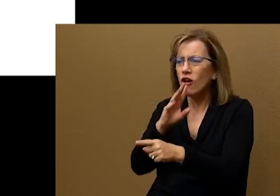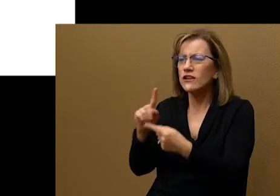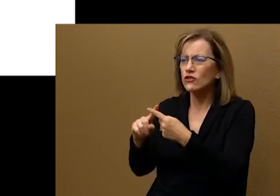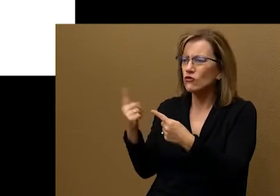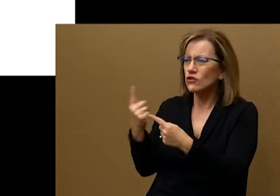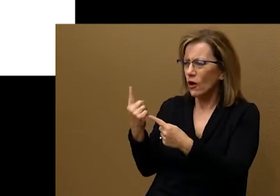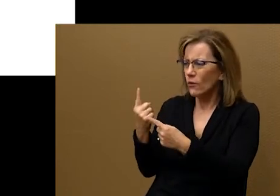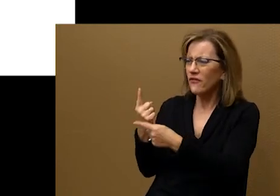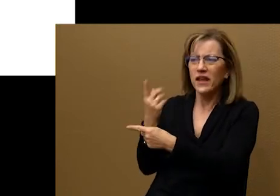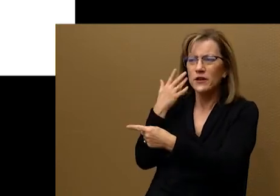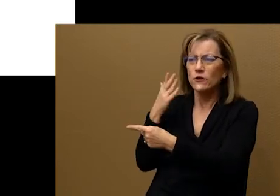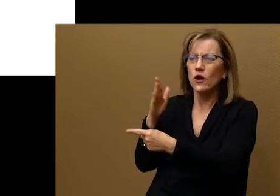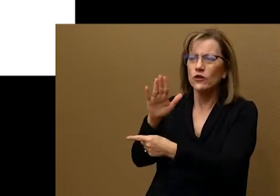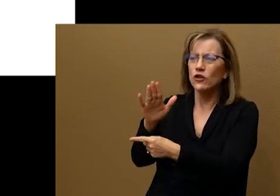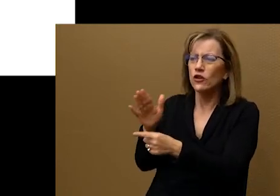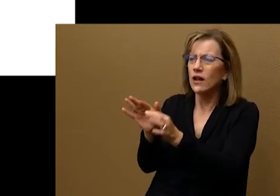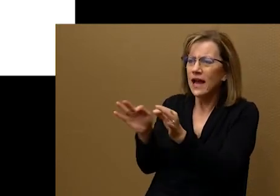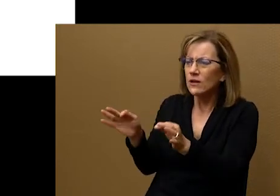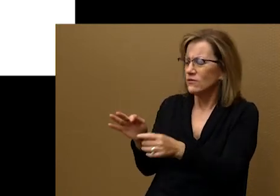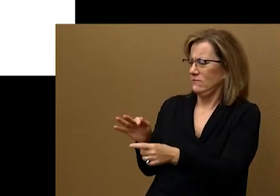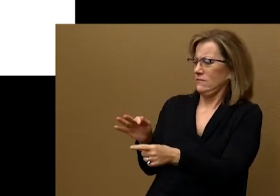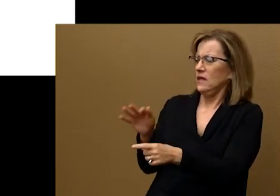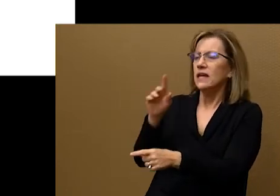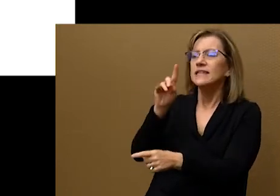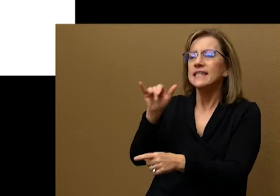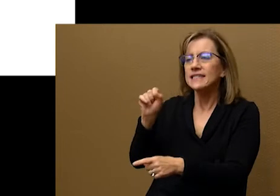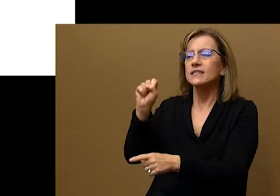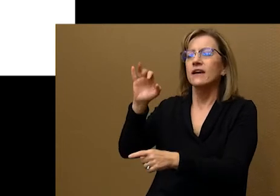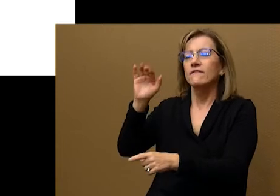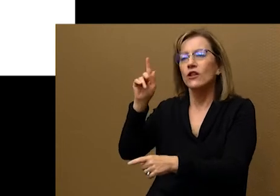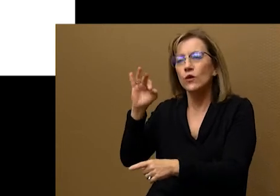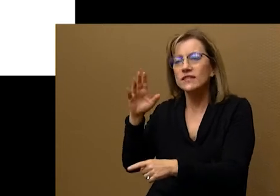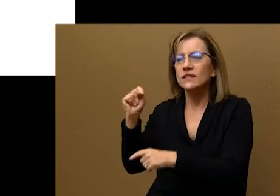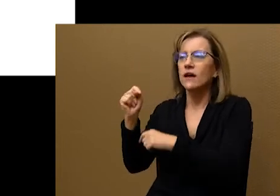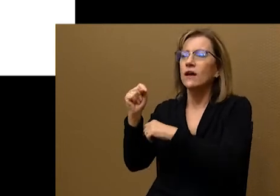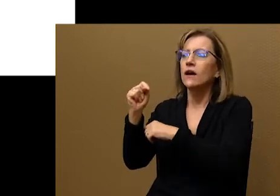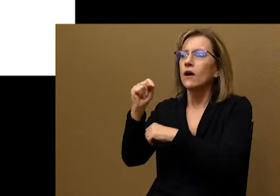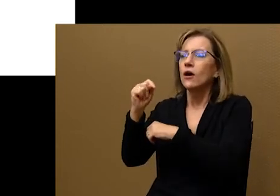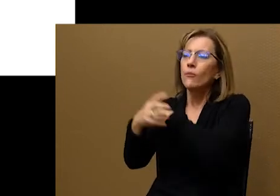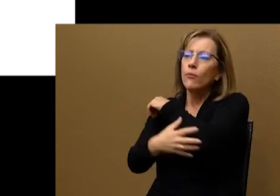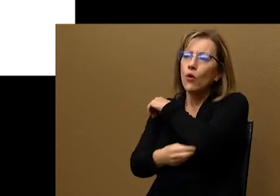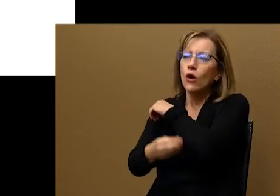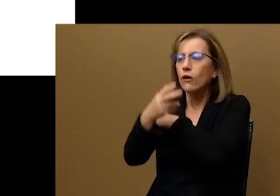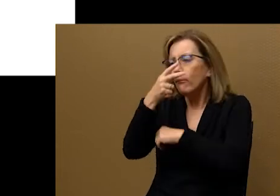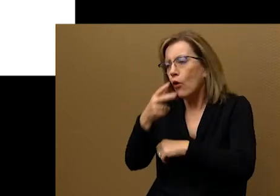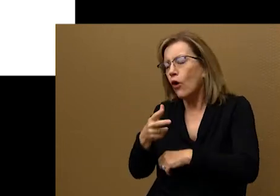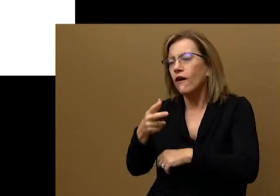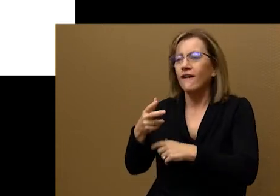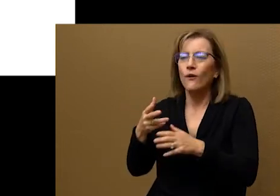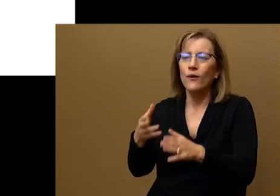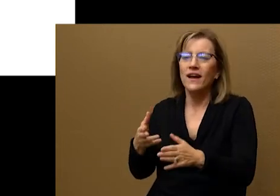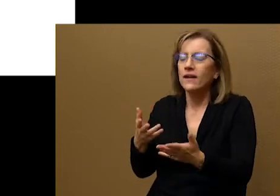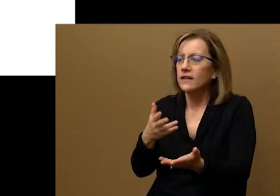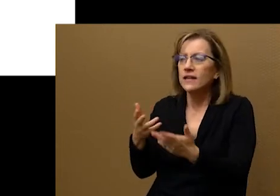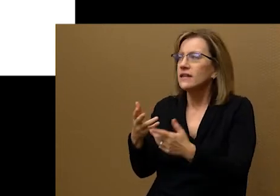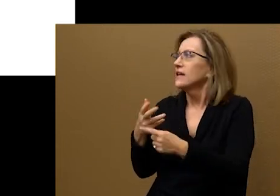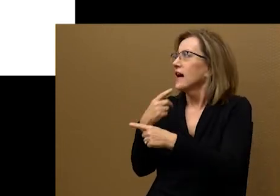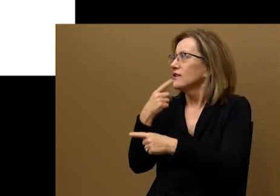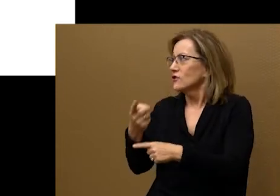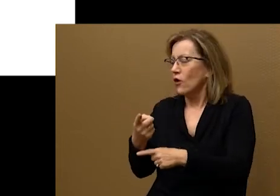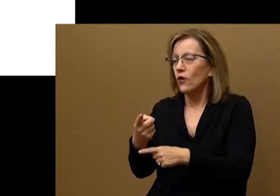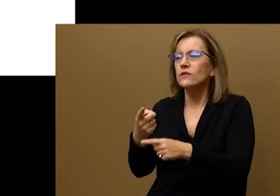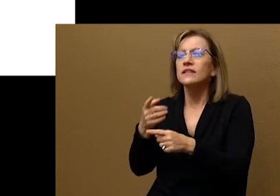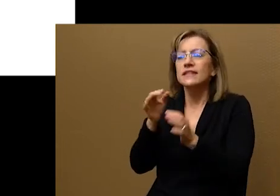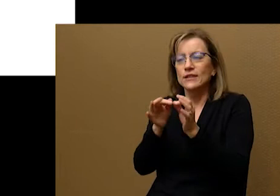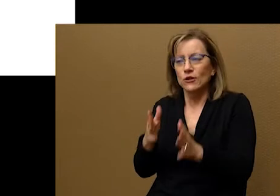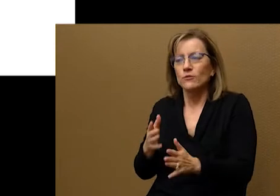we would say that person is defluent. Poor language users. I think there's no great way to sign that either. I said to the interpreters,